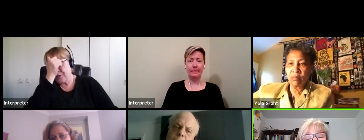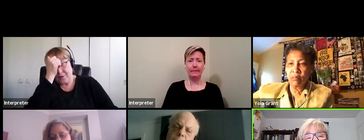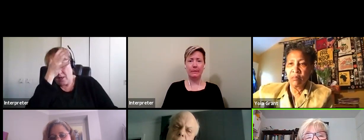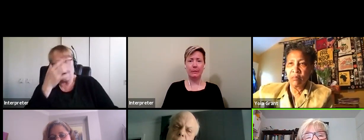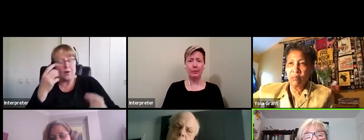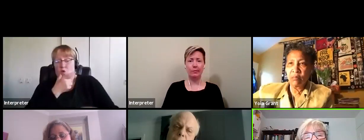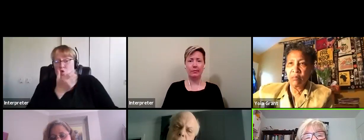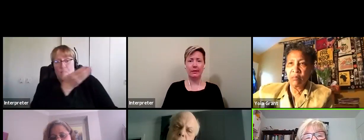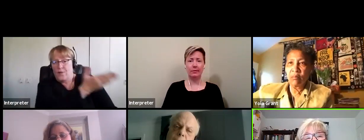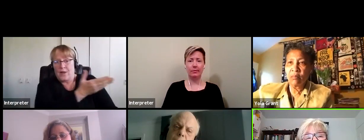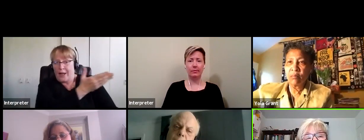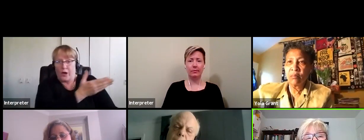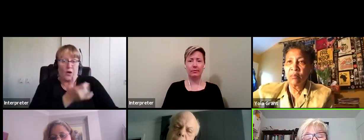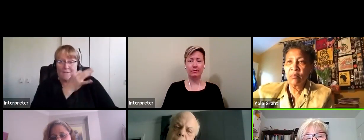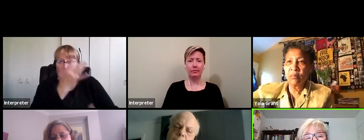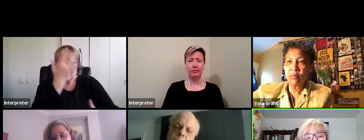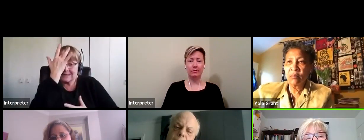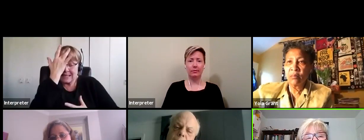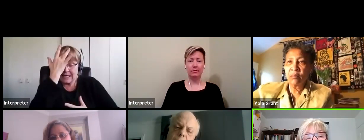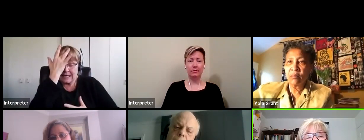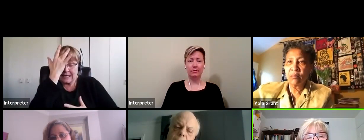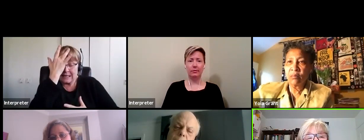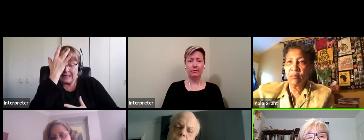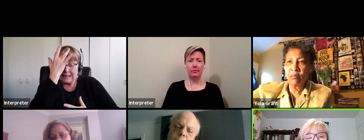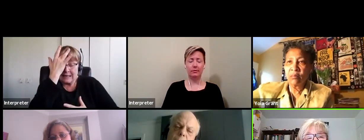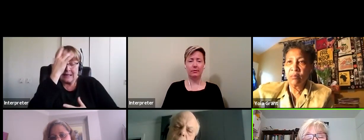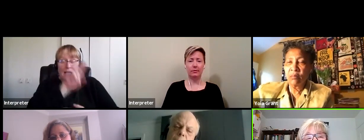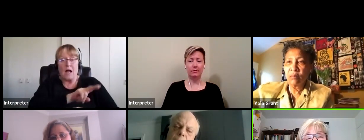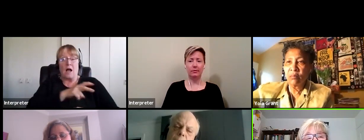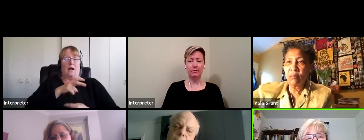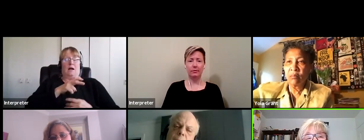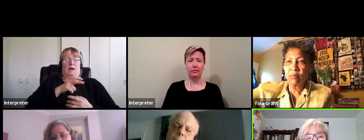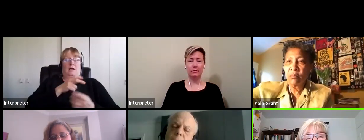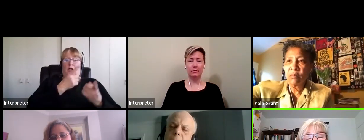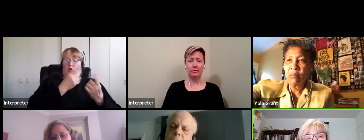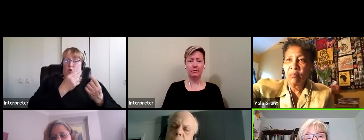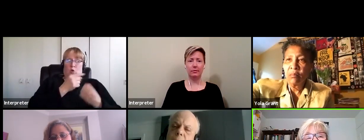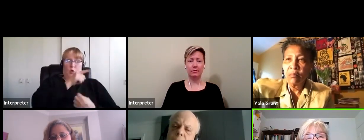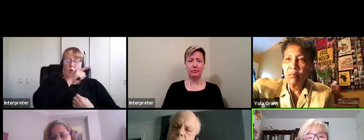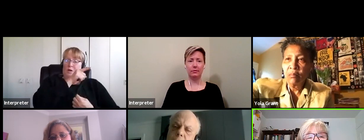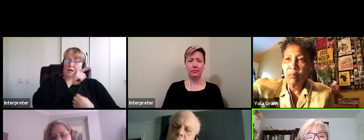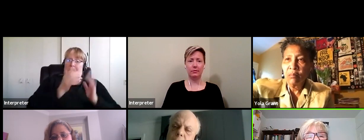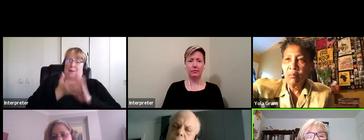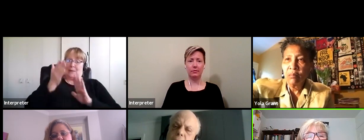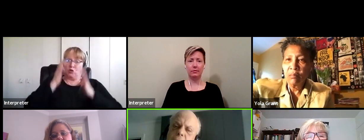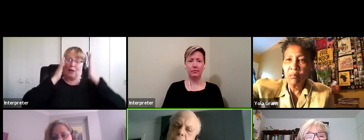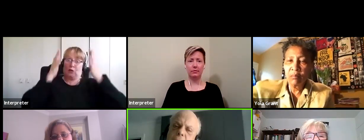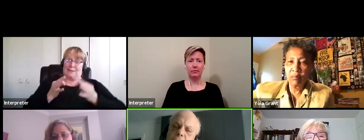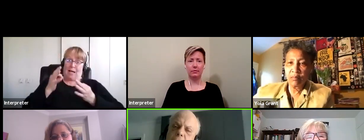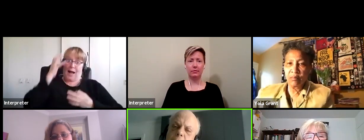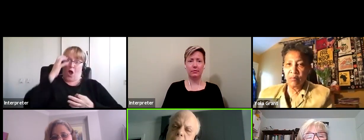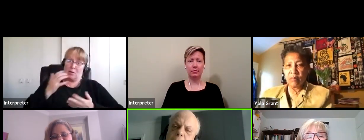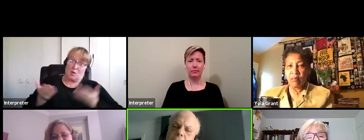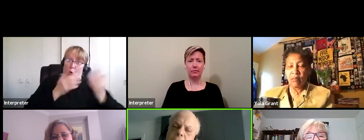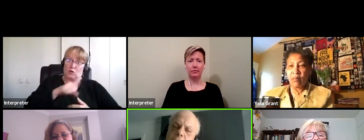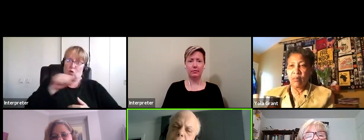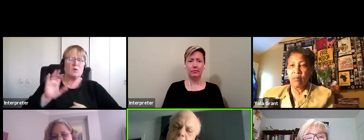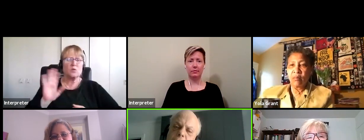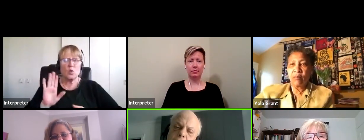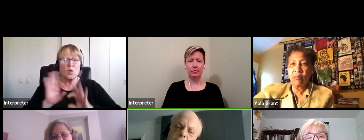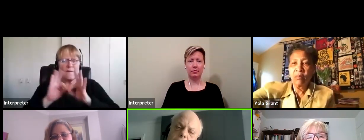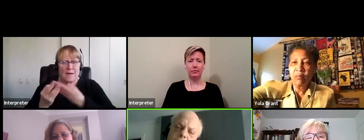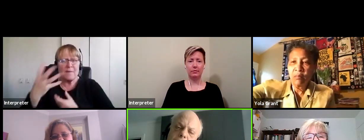illness, and so that they can help make that decision. And it's not a decision that the administrator should be making. Jane, thank you very much. Back